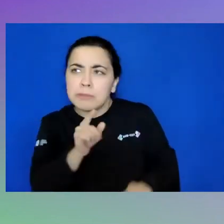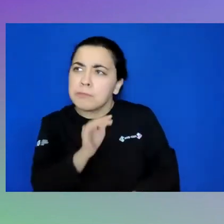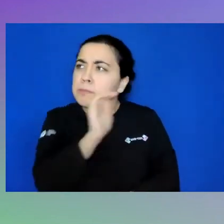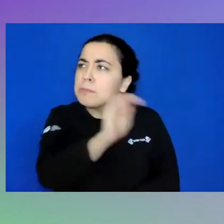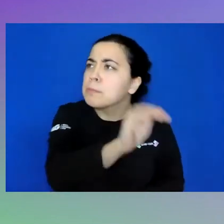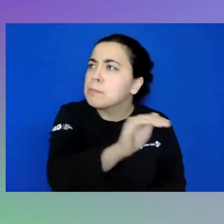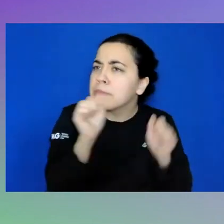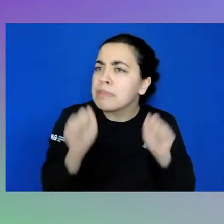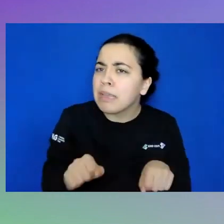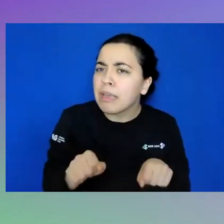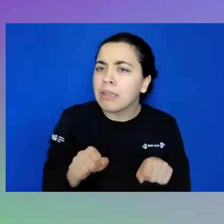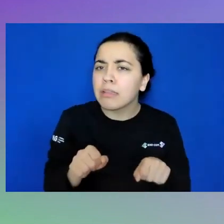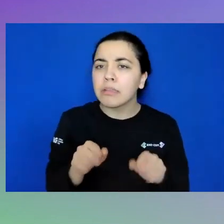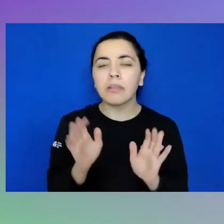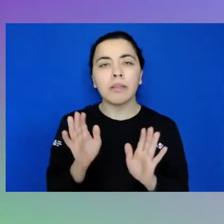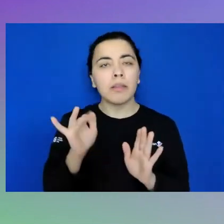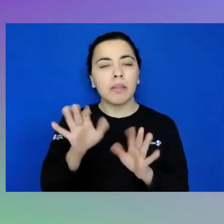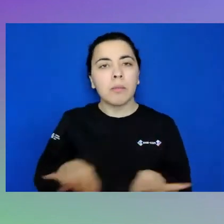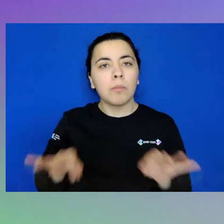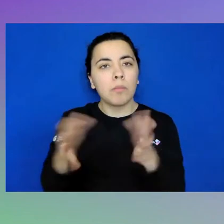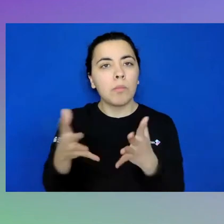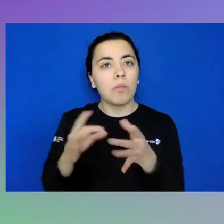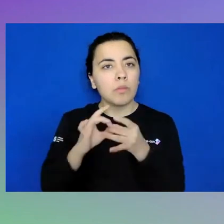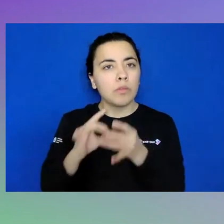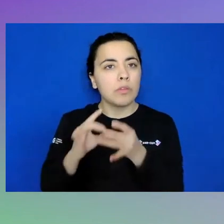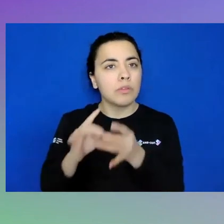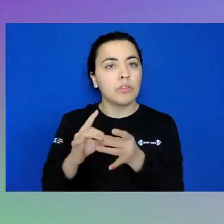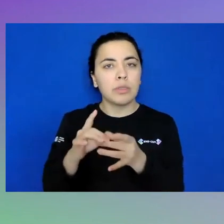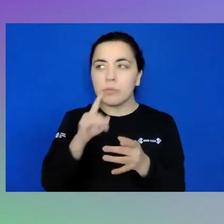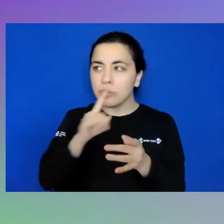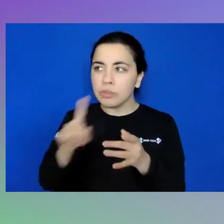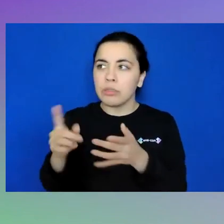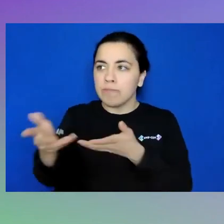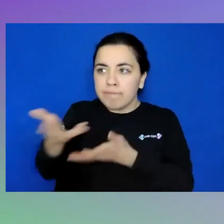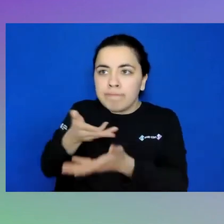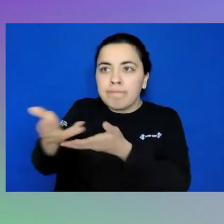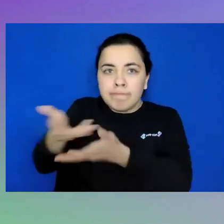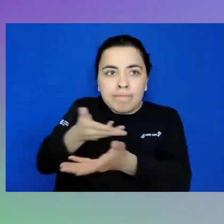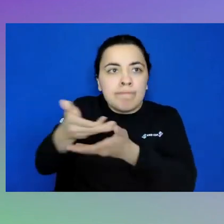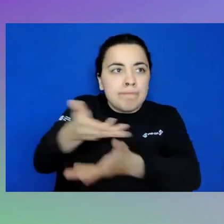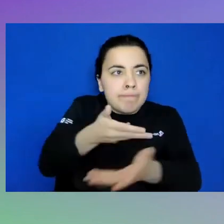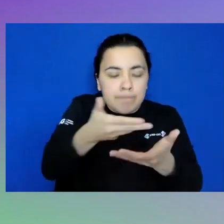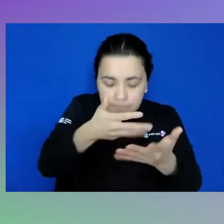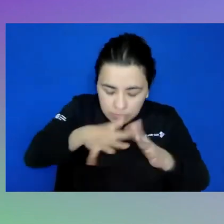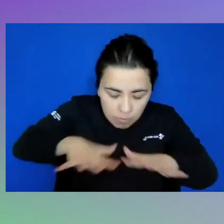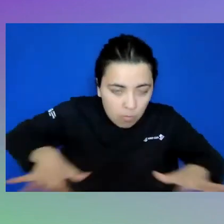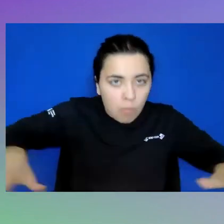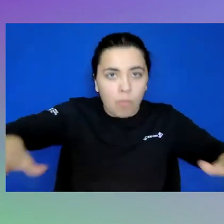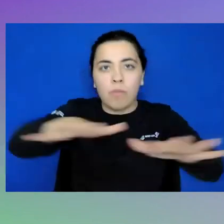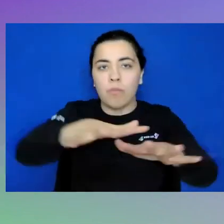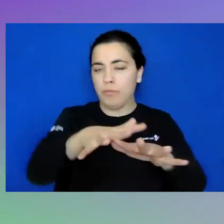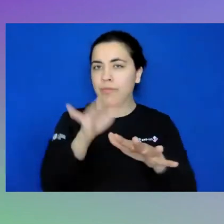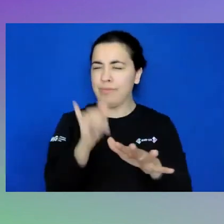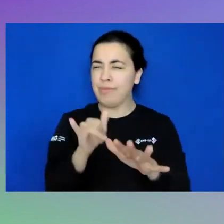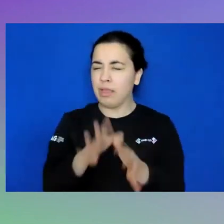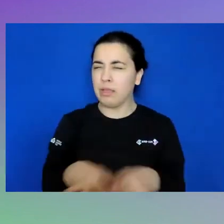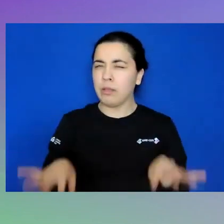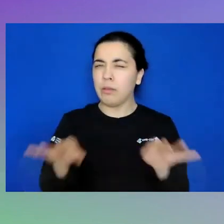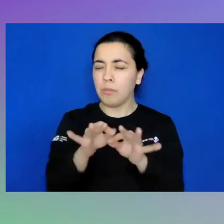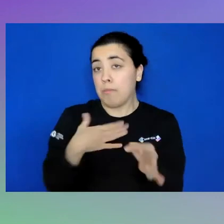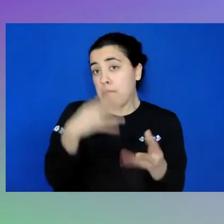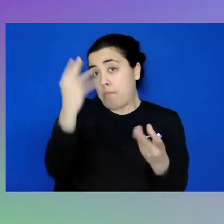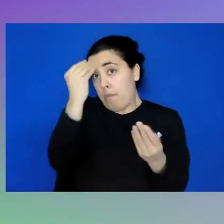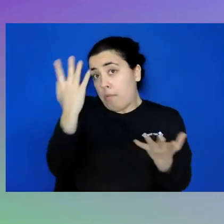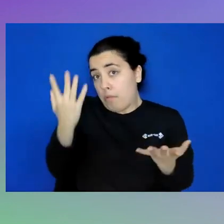So build up the relationships wherever you can. That's going to be, to my mind, the key to getting the